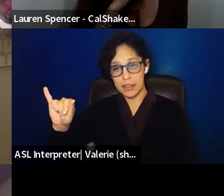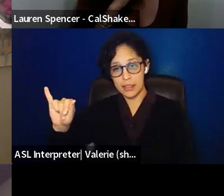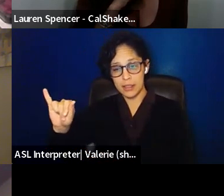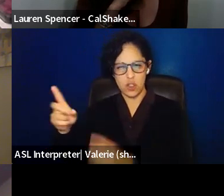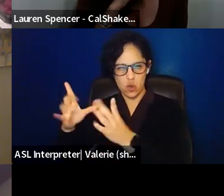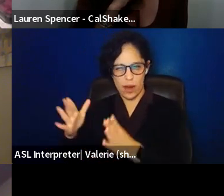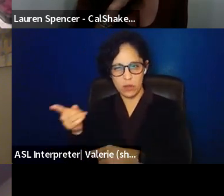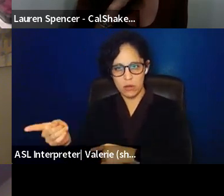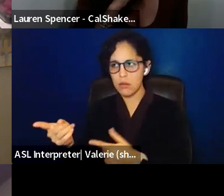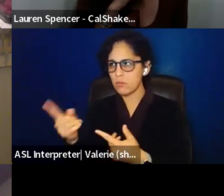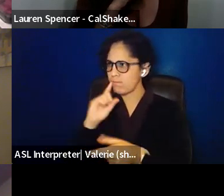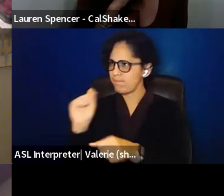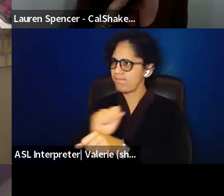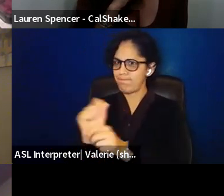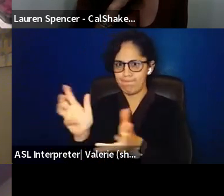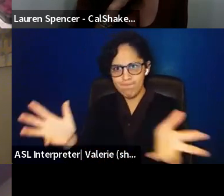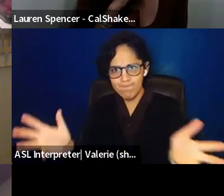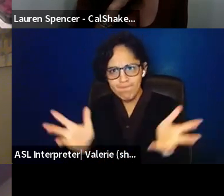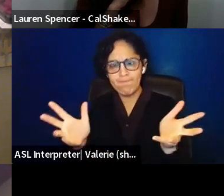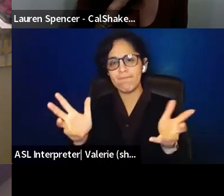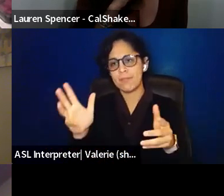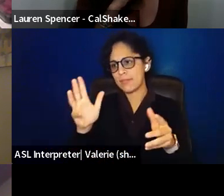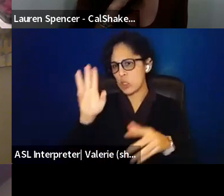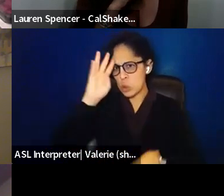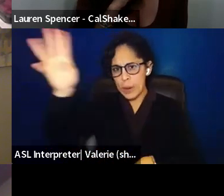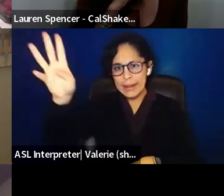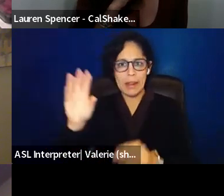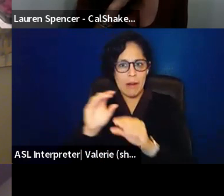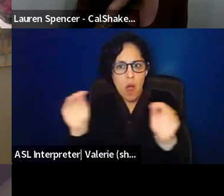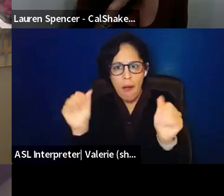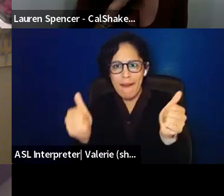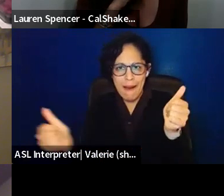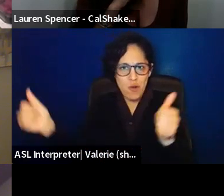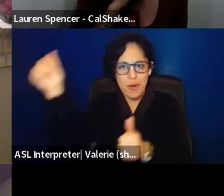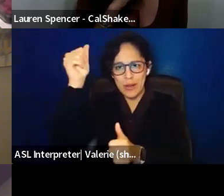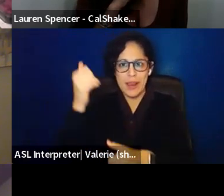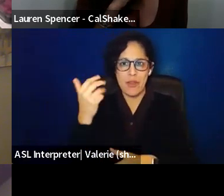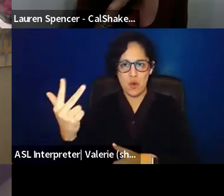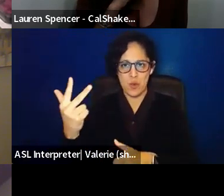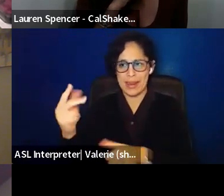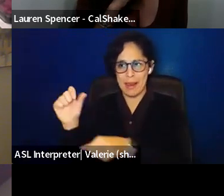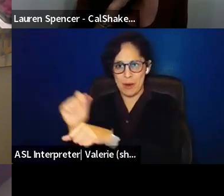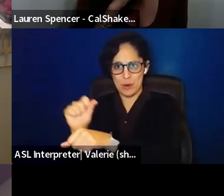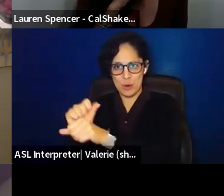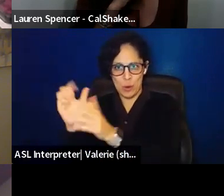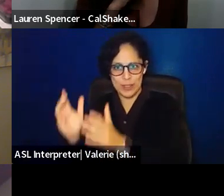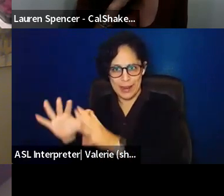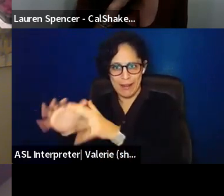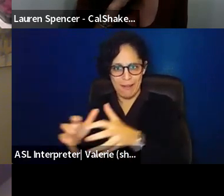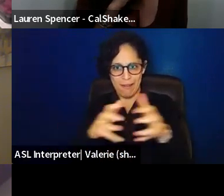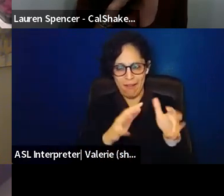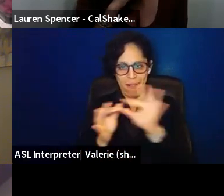push towards creating a non-hierarchical 3 associate artistic director model,